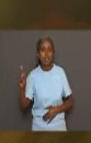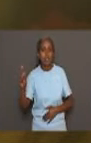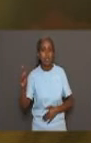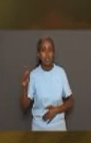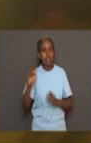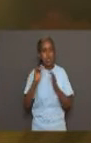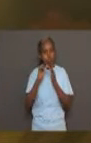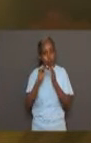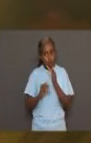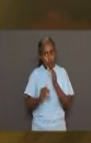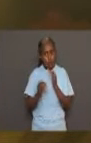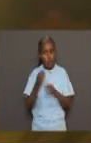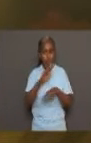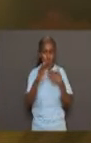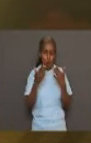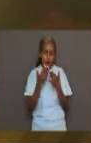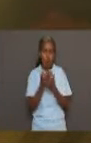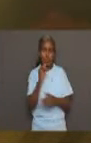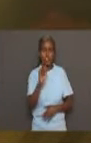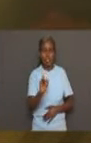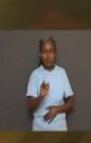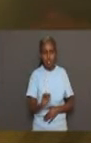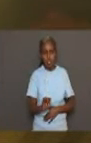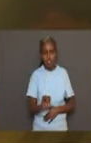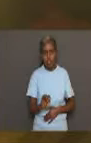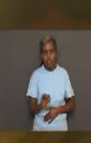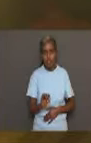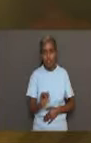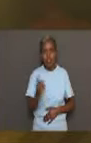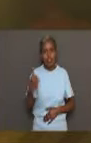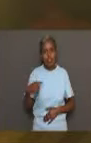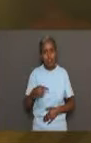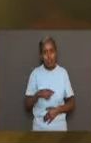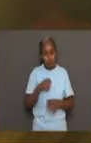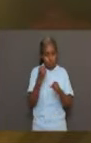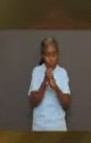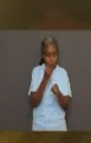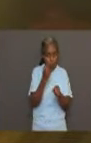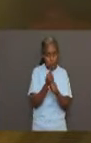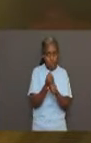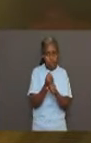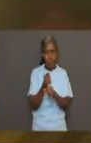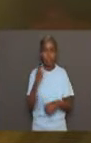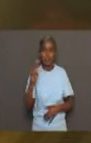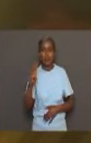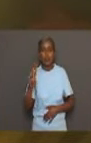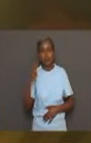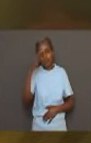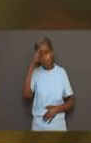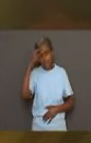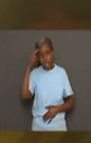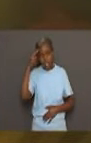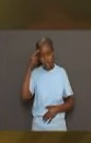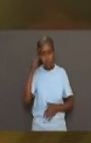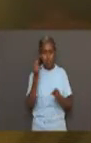is odd for all integers, we would work through two cases to